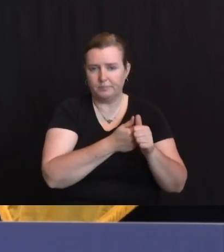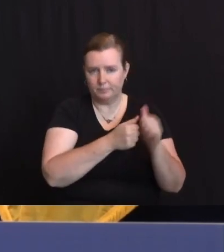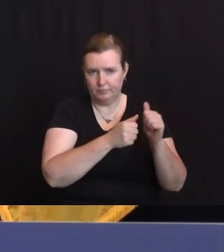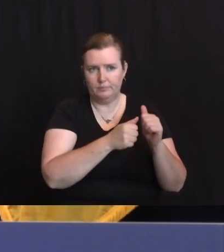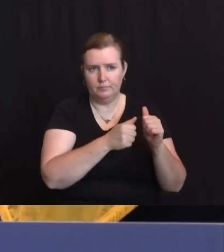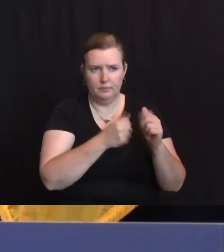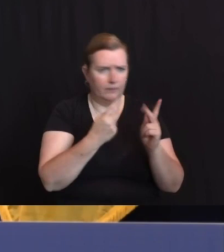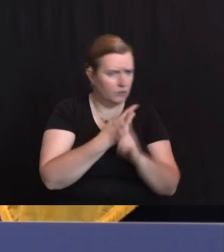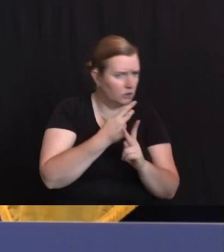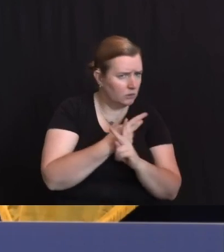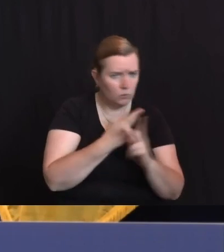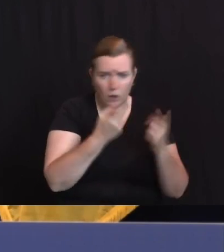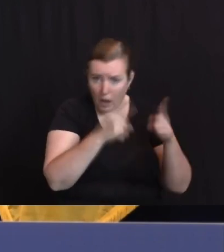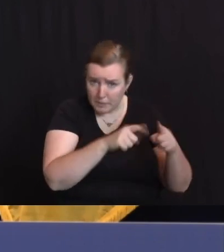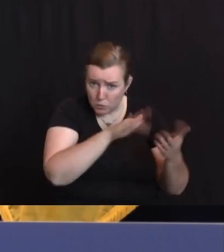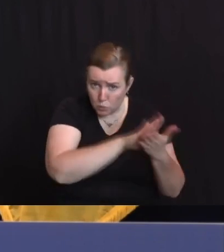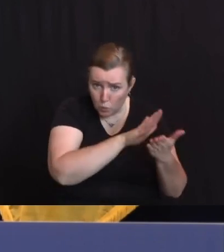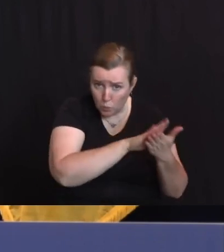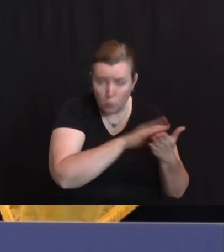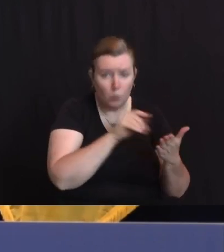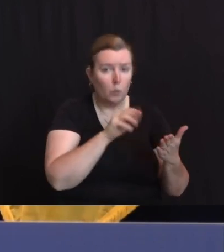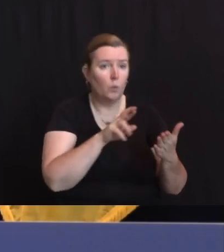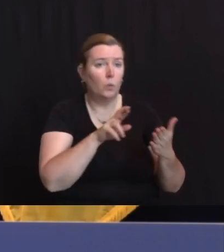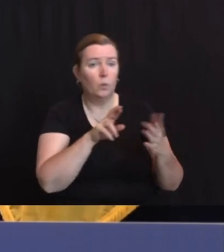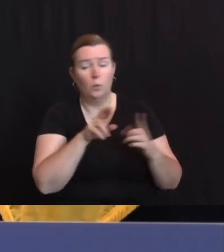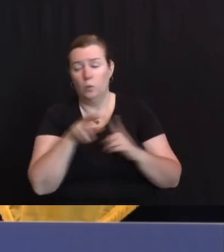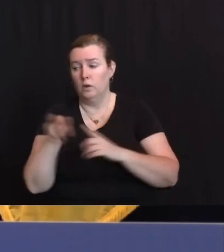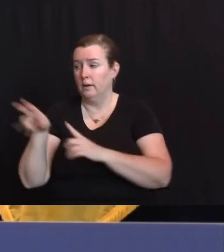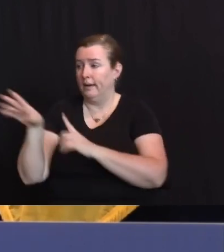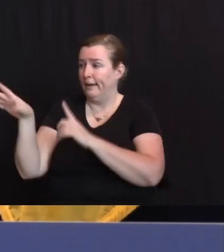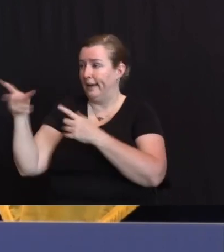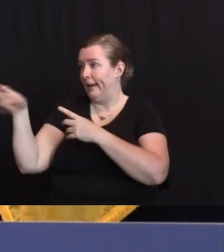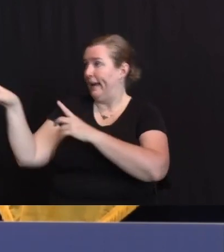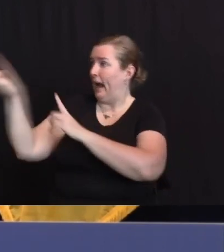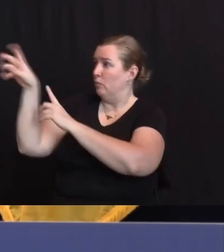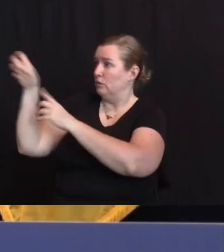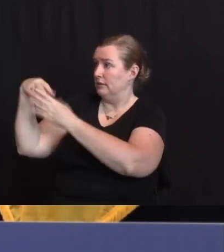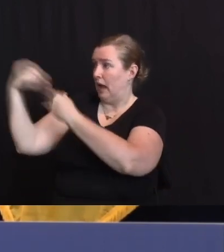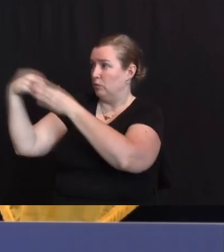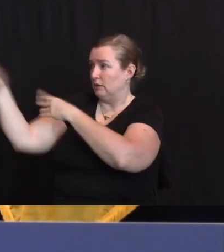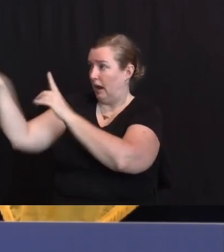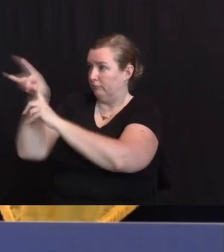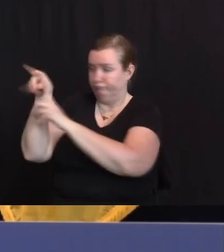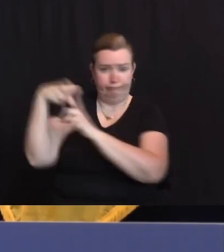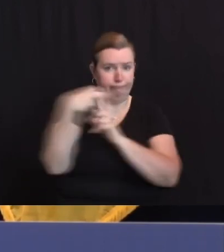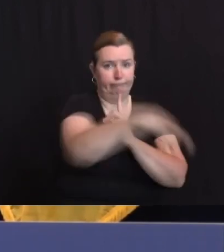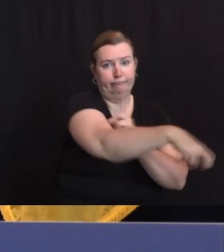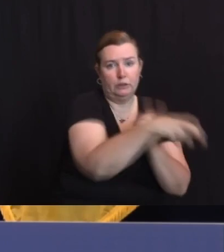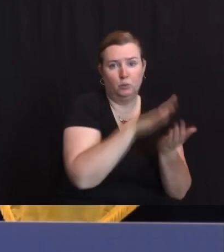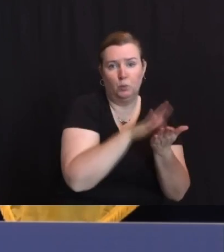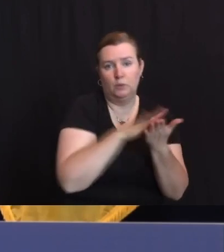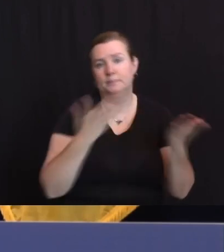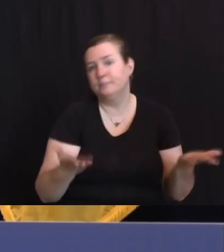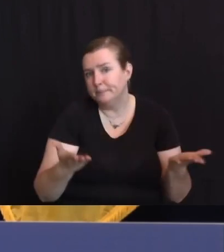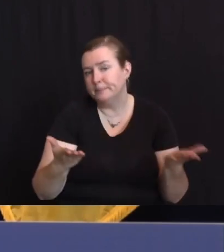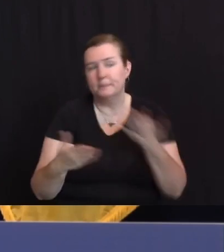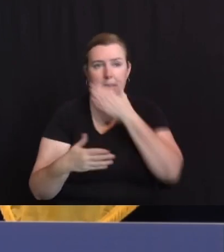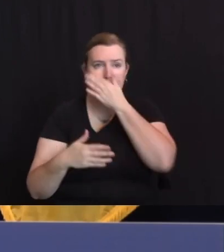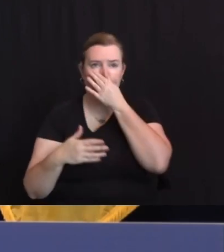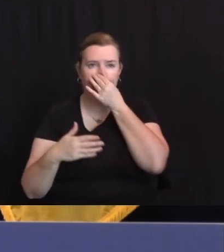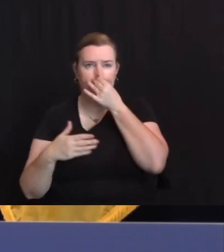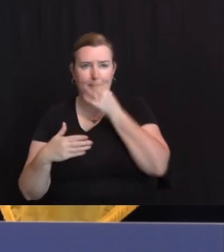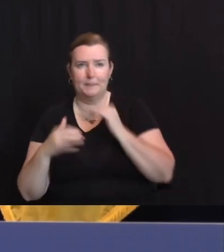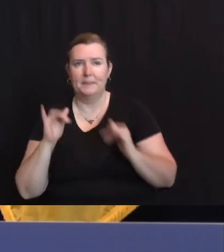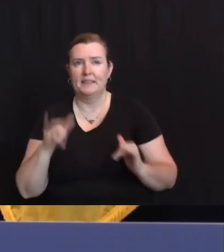transmission versus something that happened outside of school and someone brought it into school. It's the latter category that's been